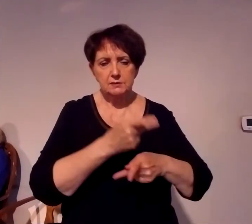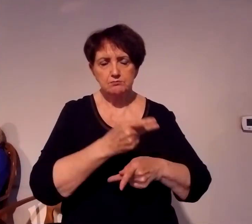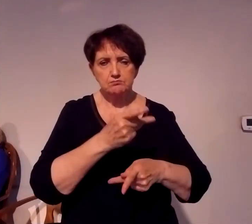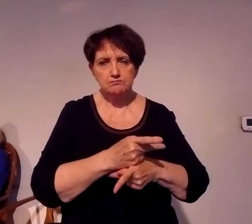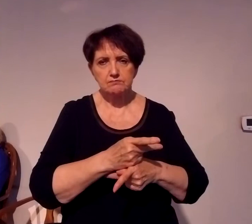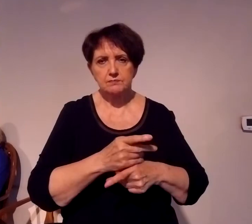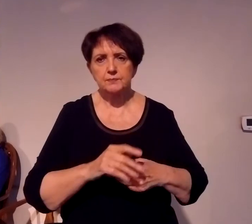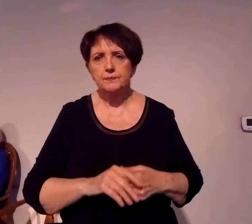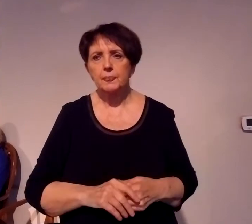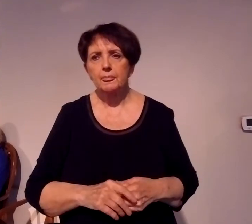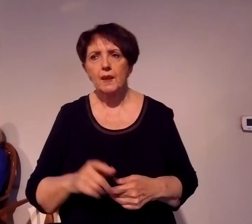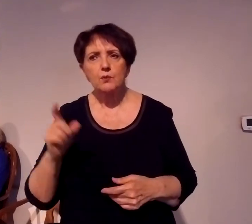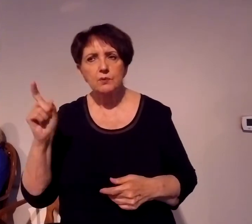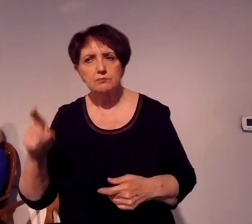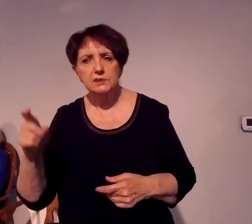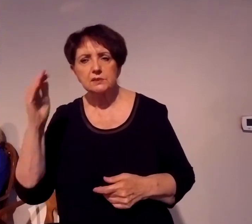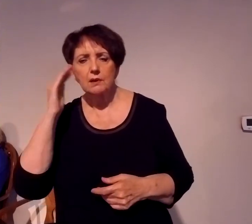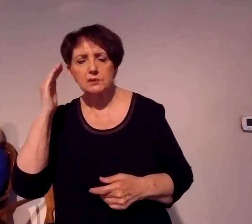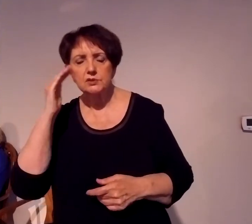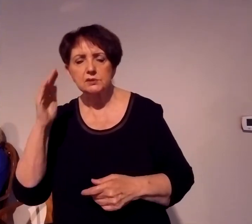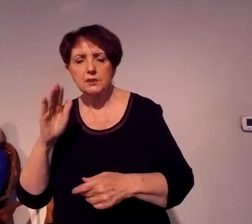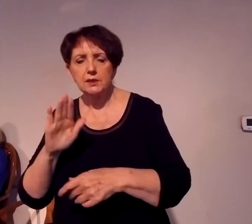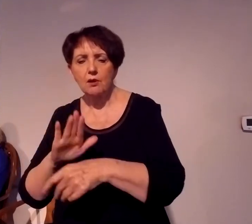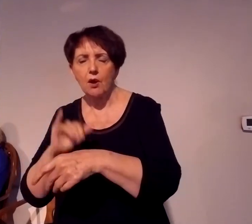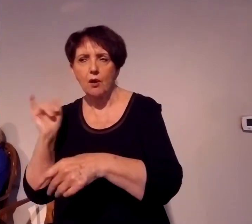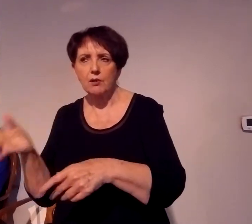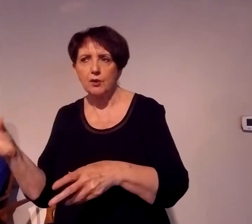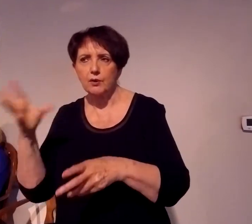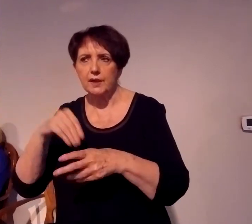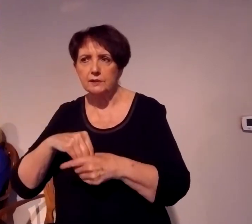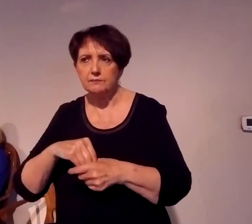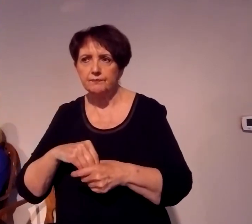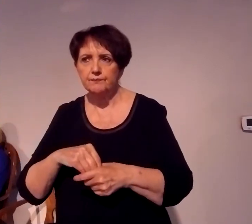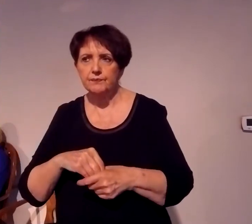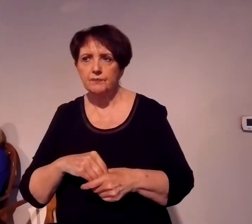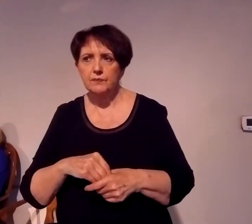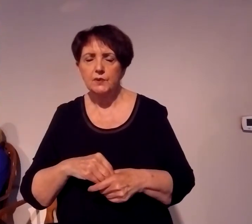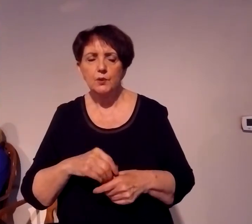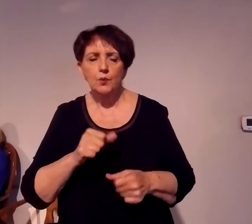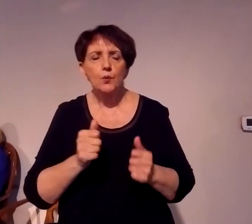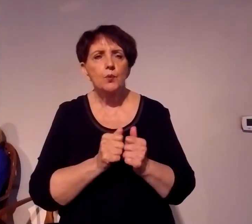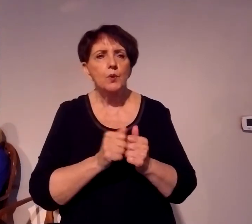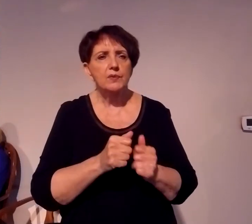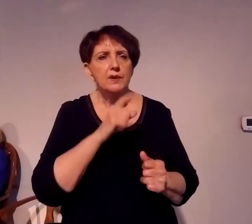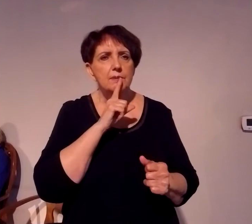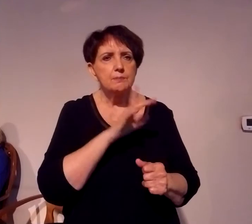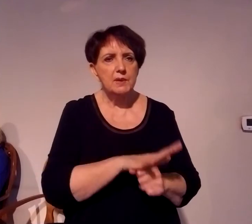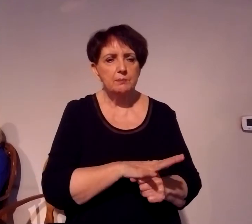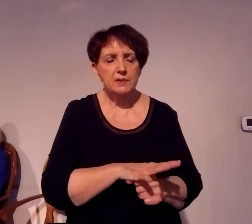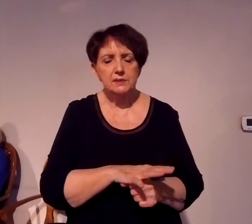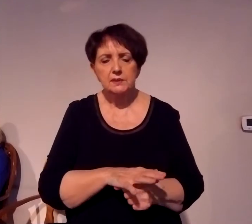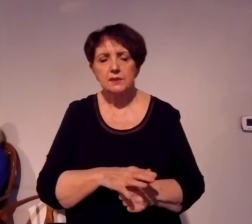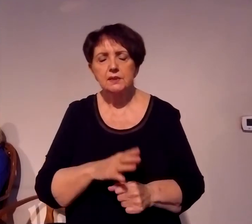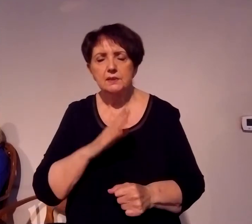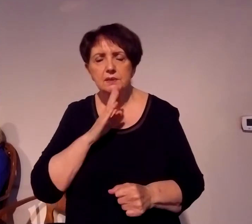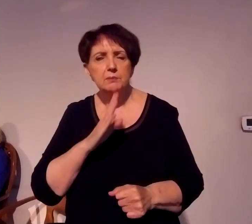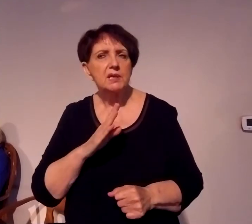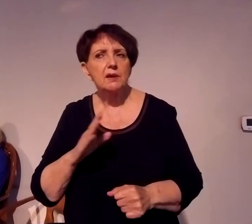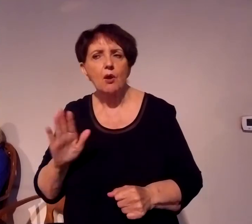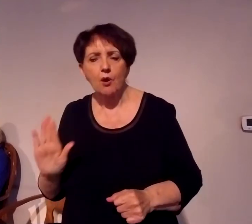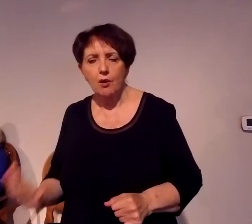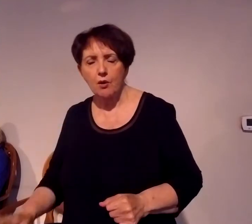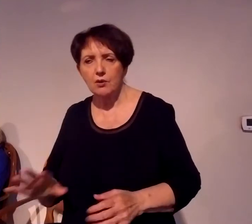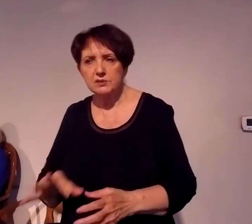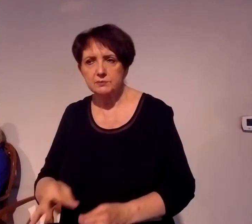Yet we must consciously call her in, call with a commitment to be her spirit in